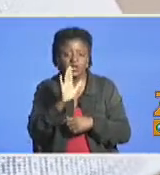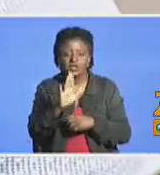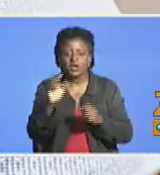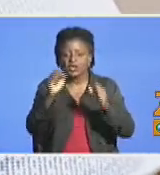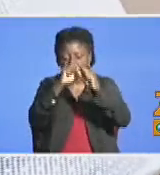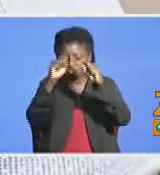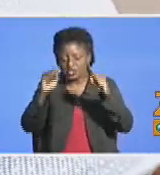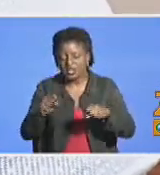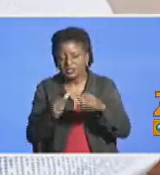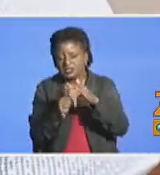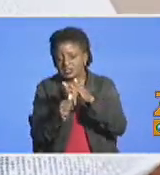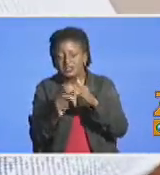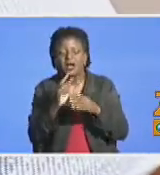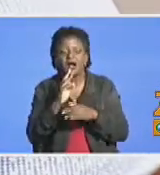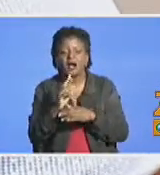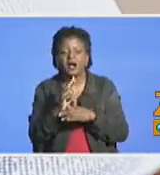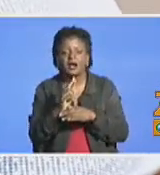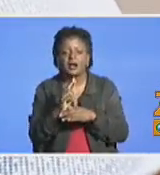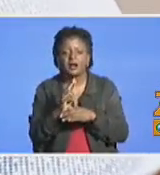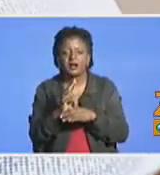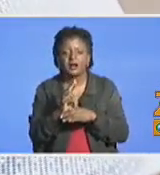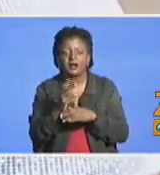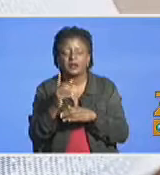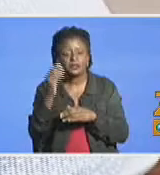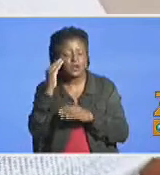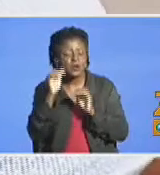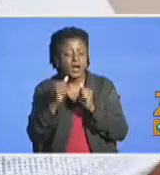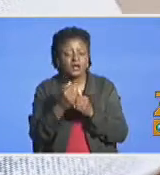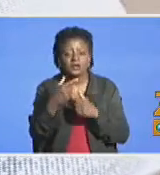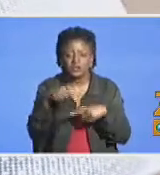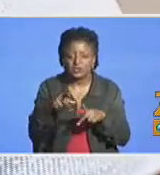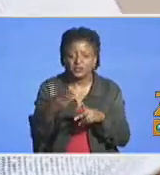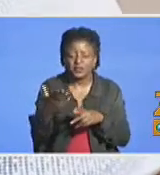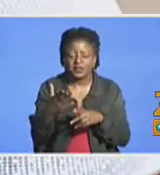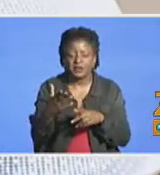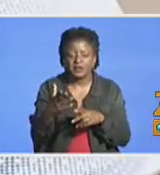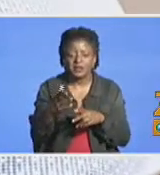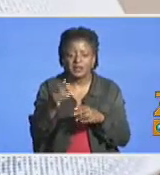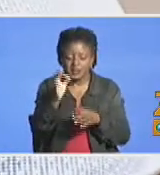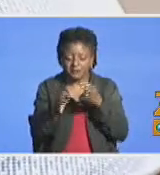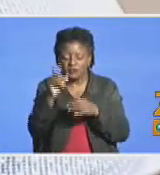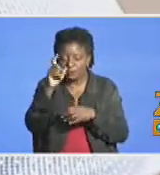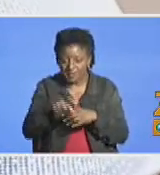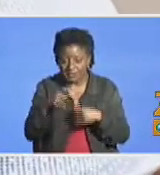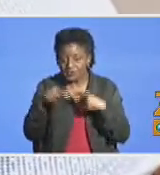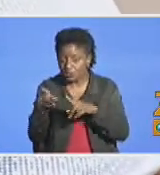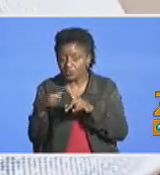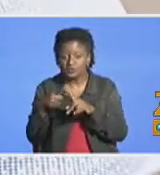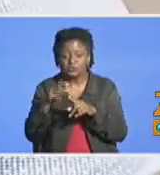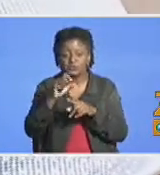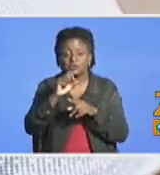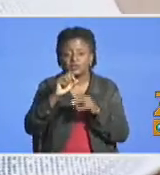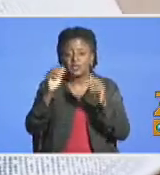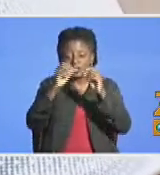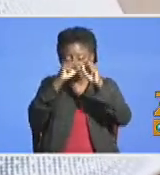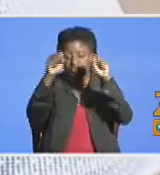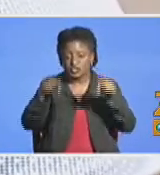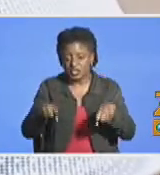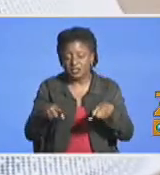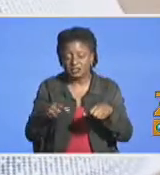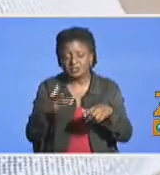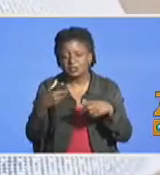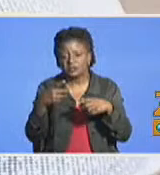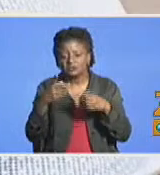get there. If you have to go to a shelter, please dress appropriately. Make sure that you have decent shoes